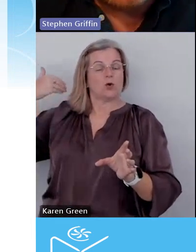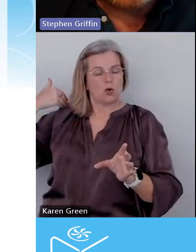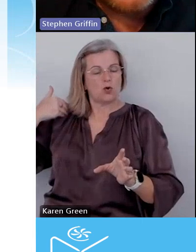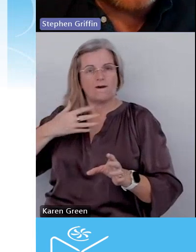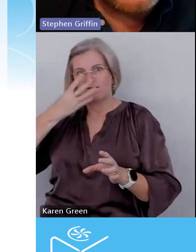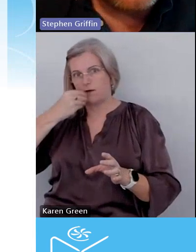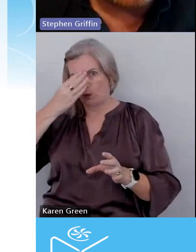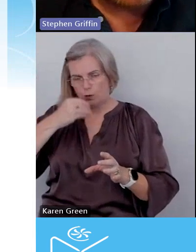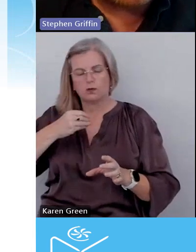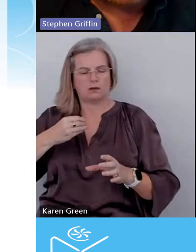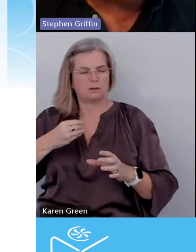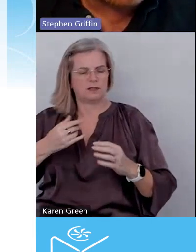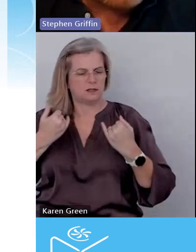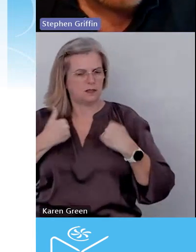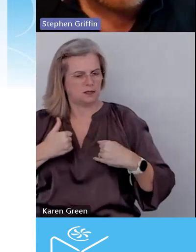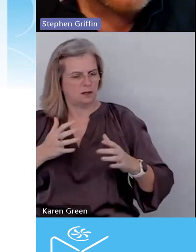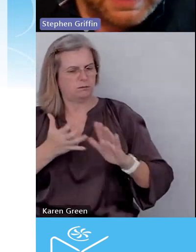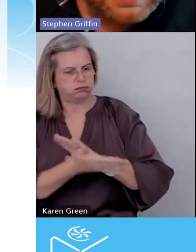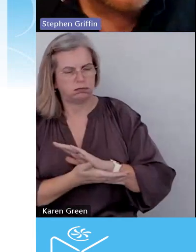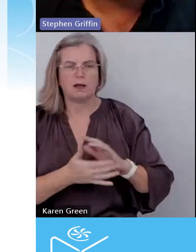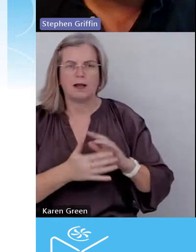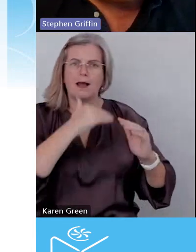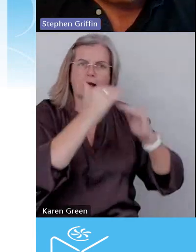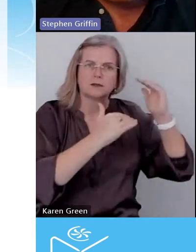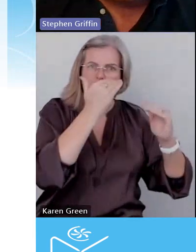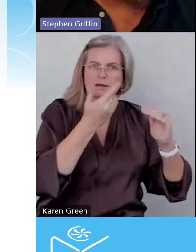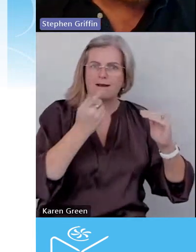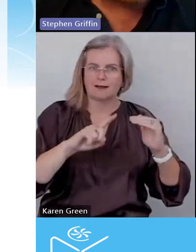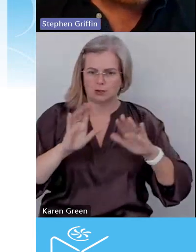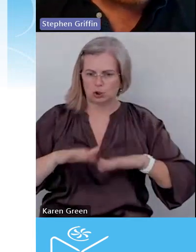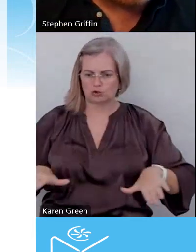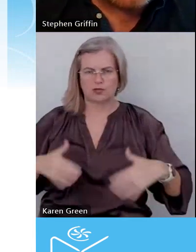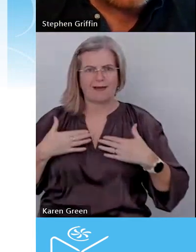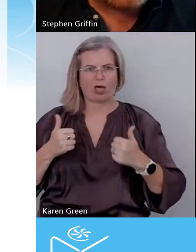child and adult health throughout the course of history. So